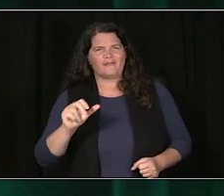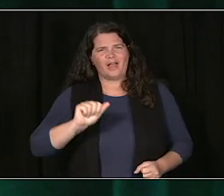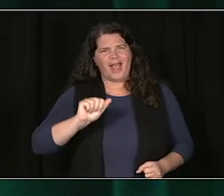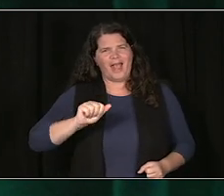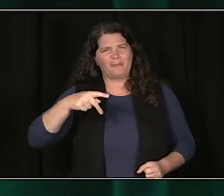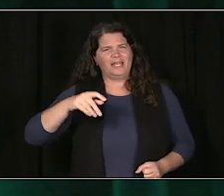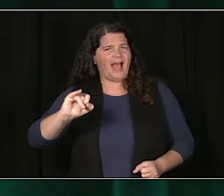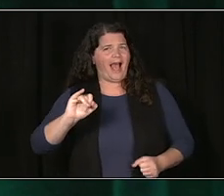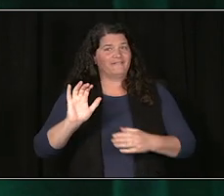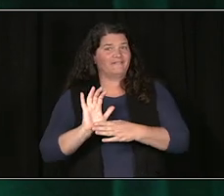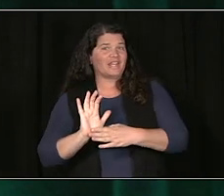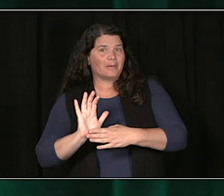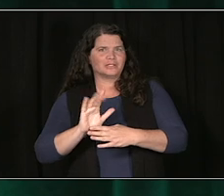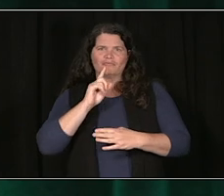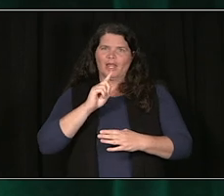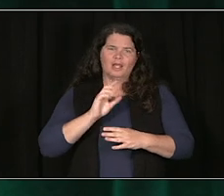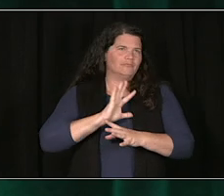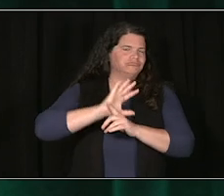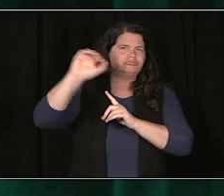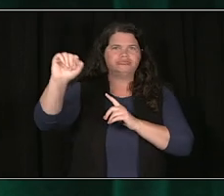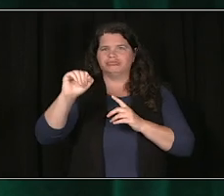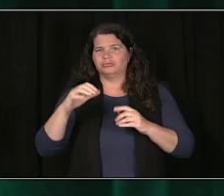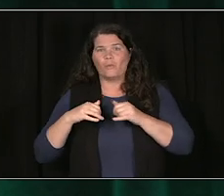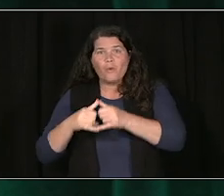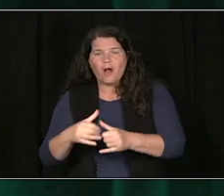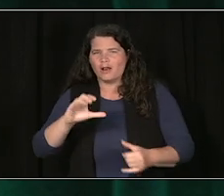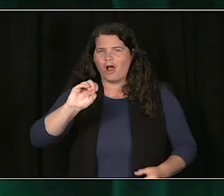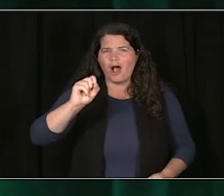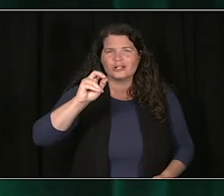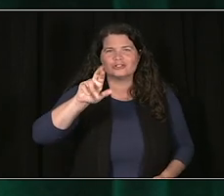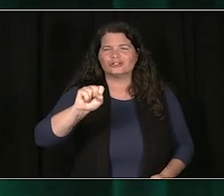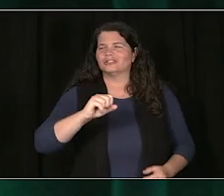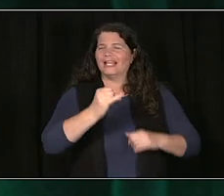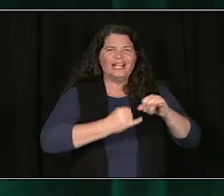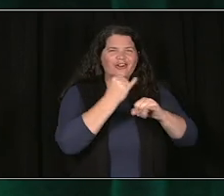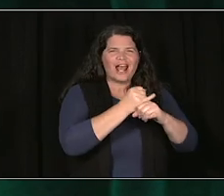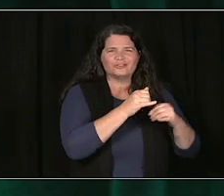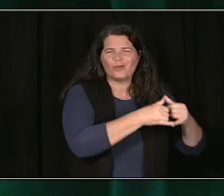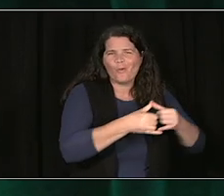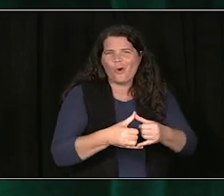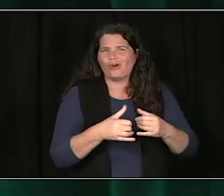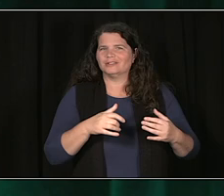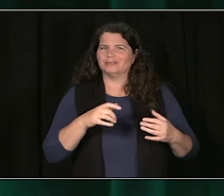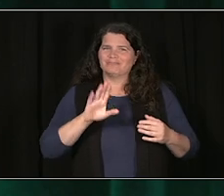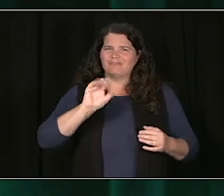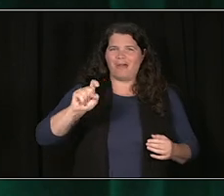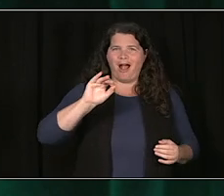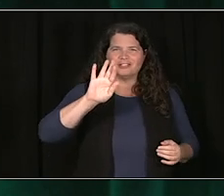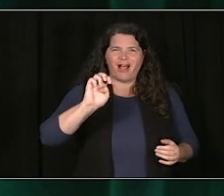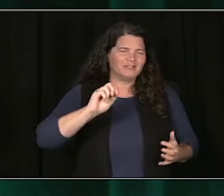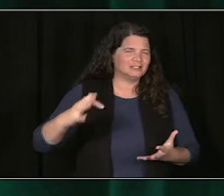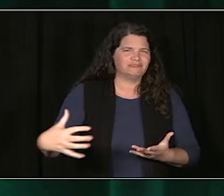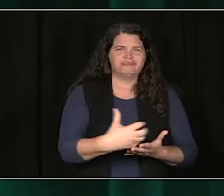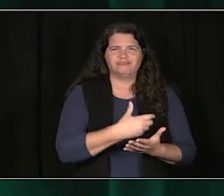successes. They've won Oscars, international awards. It's clearly resonating their stories with a diverse audience. Can you